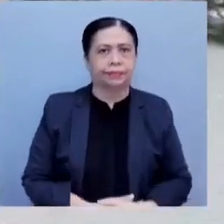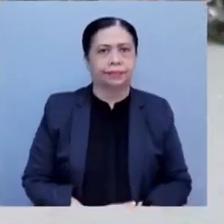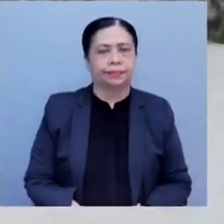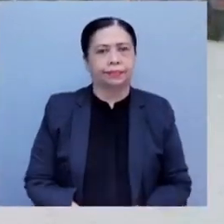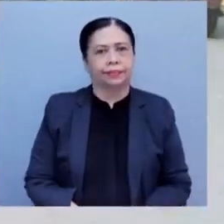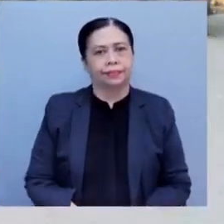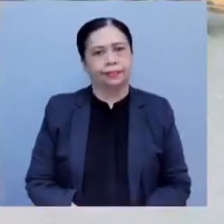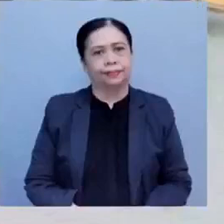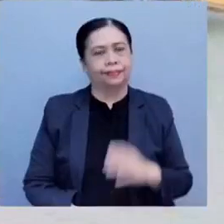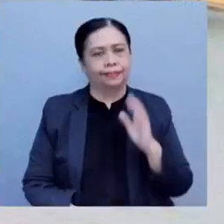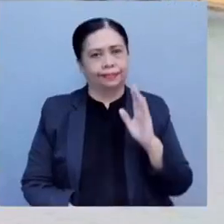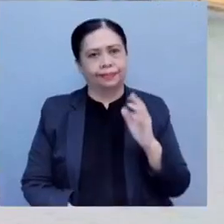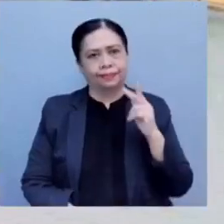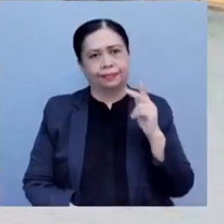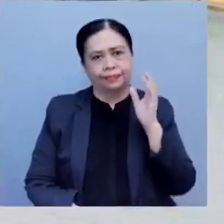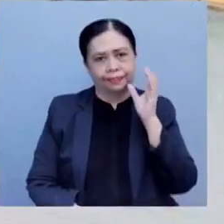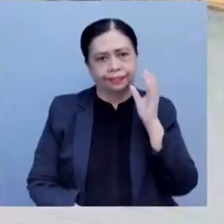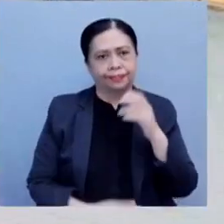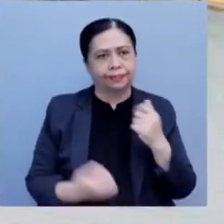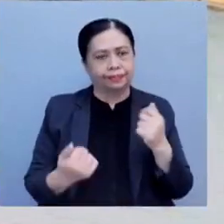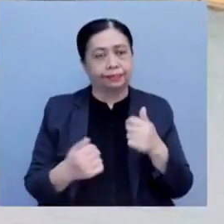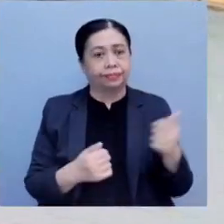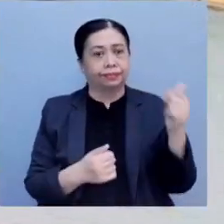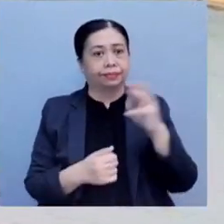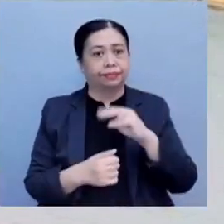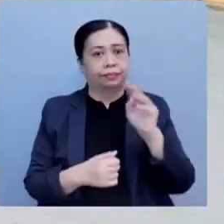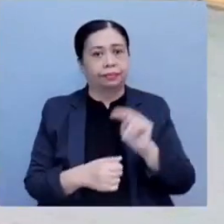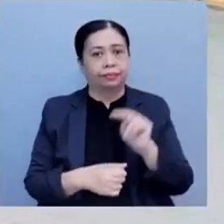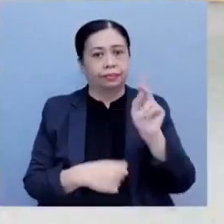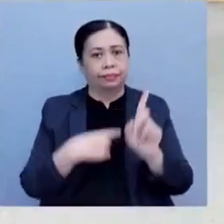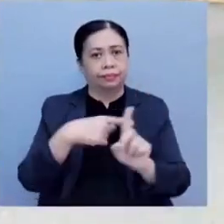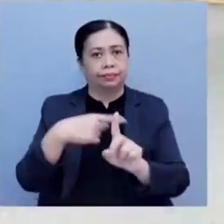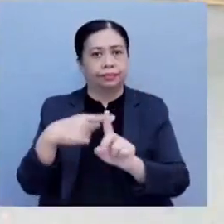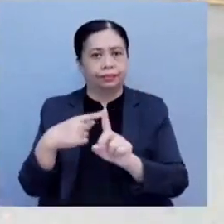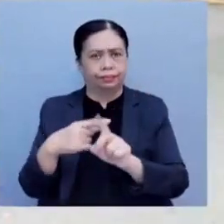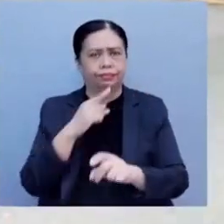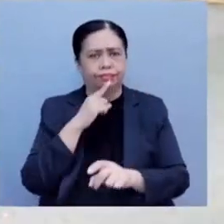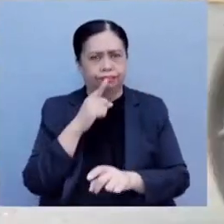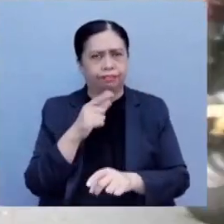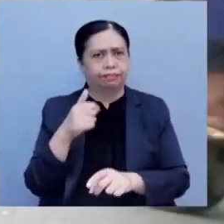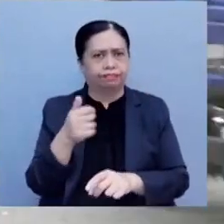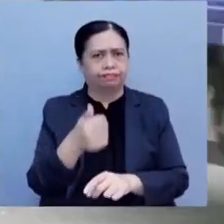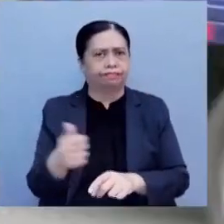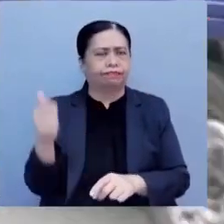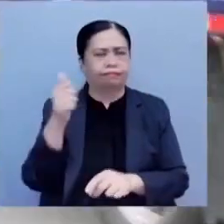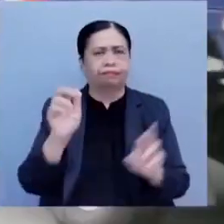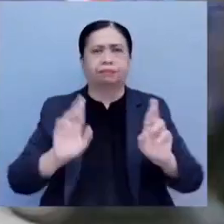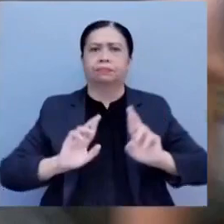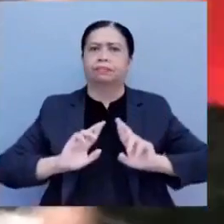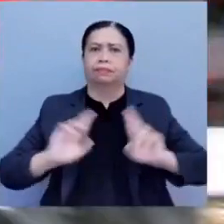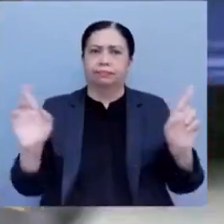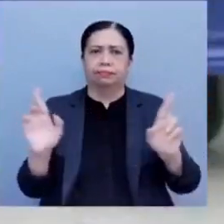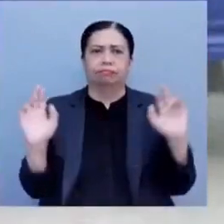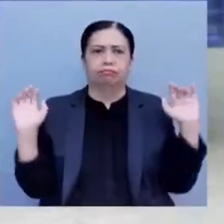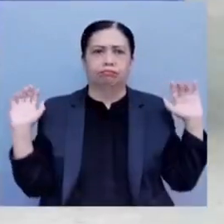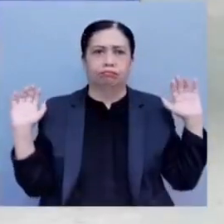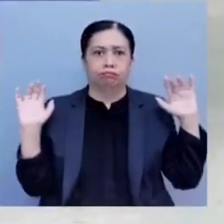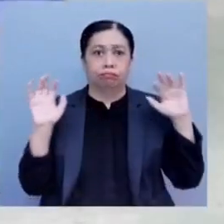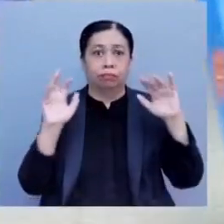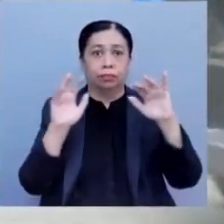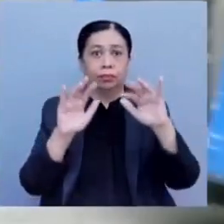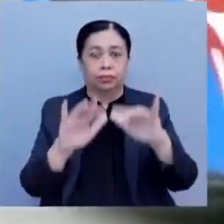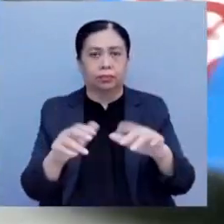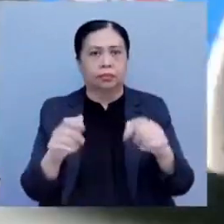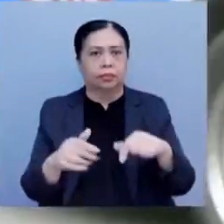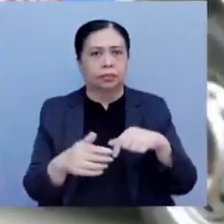Hi, Carmina. The leadership of the Manila North Cemetery has ensured that they are prepared for the expected influx of visitors this coming